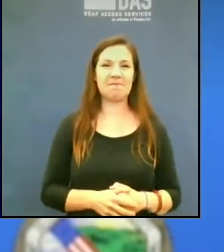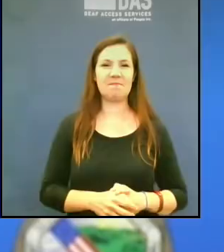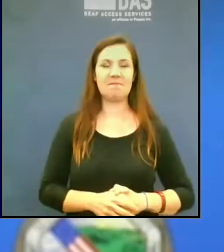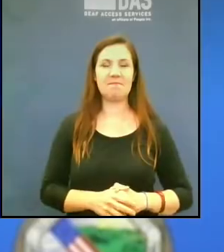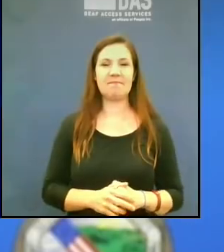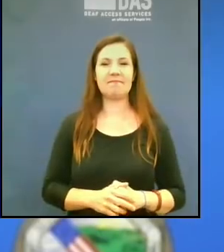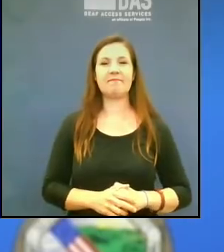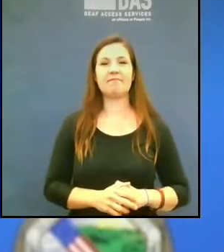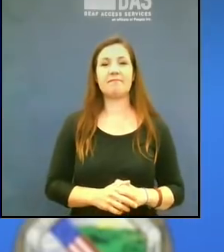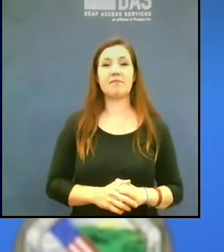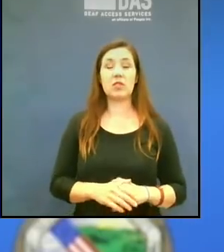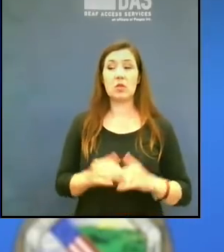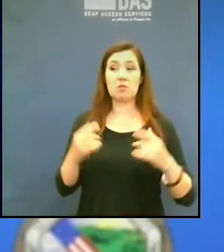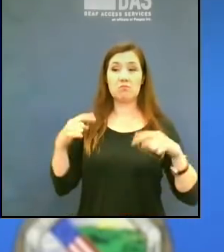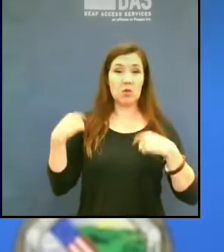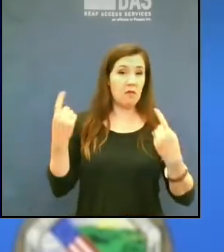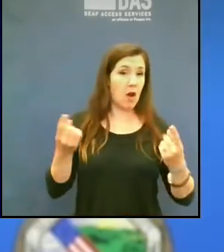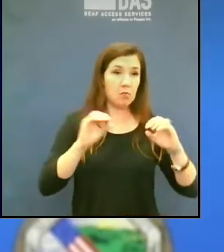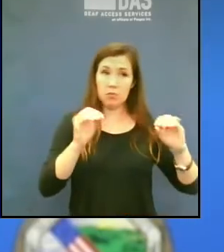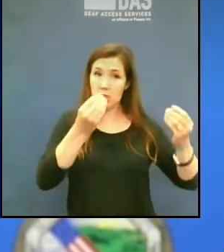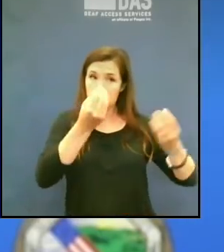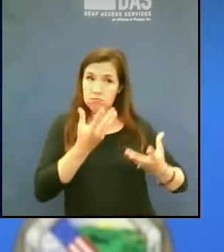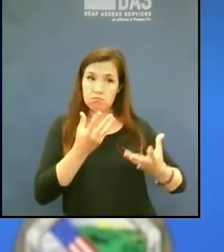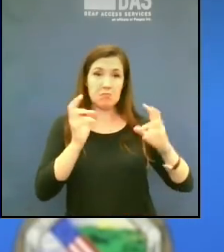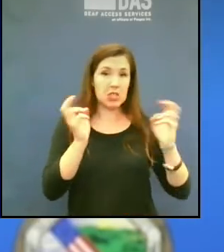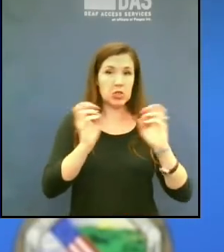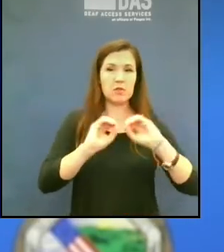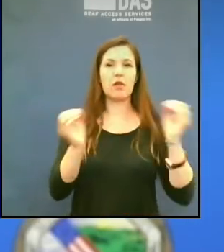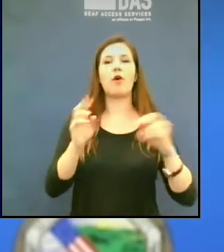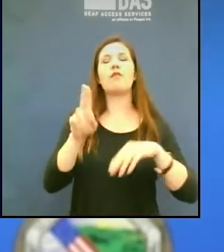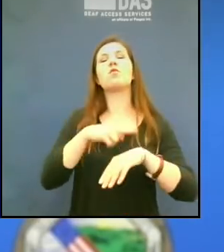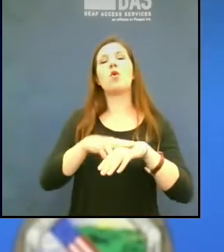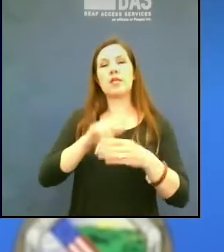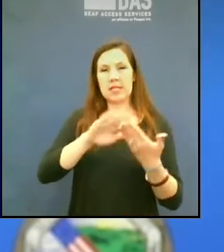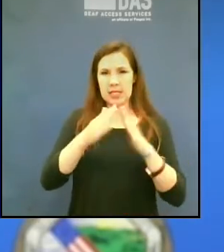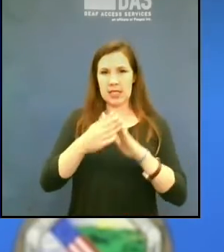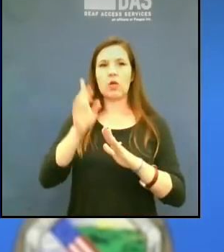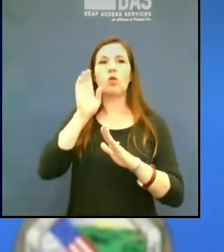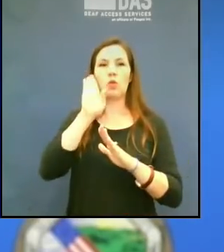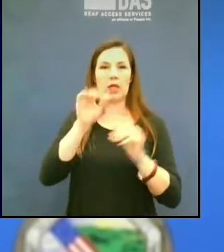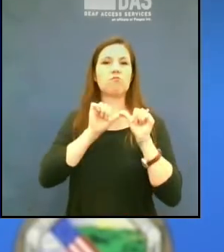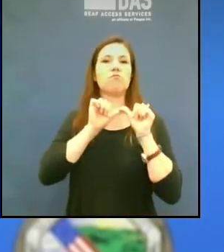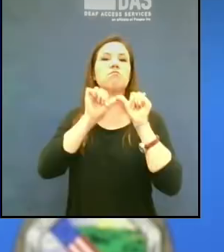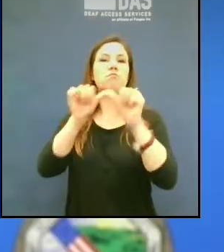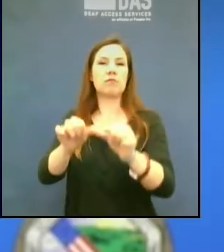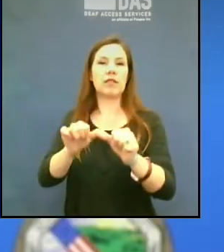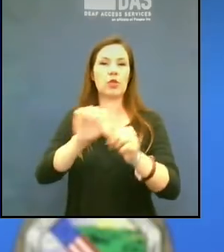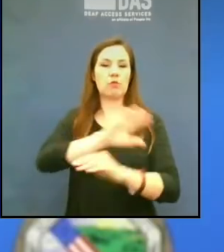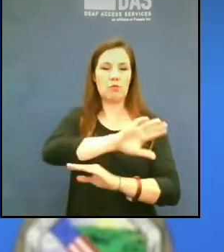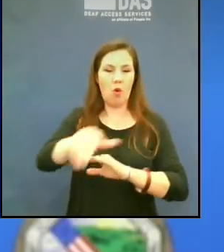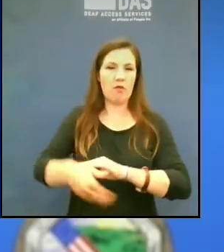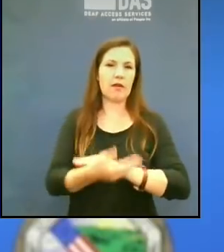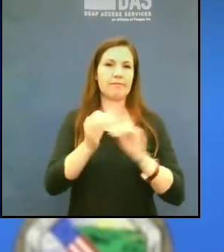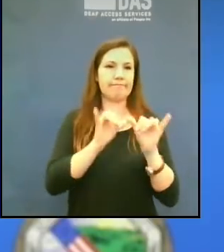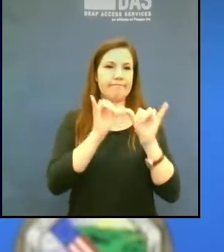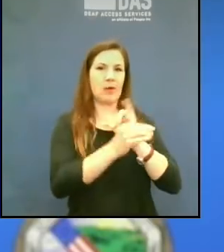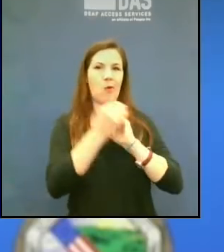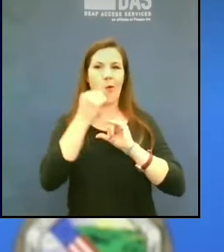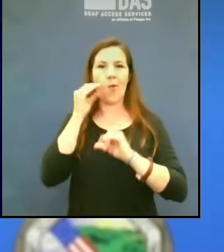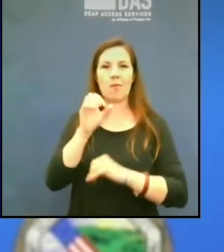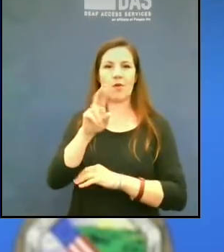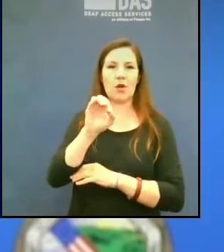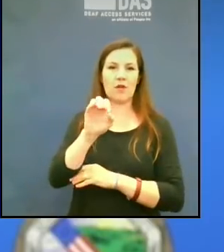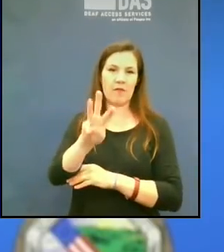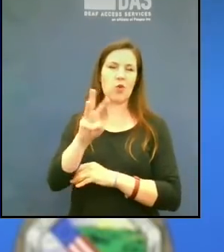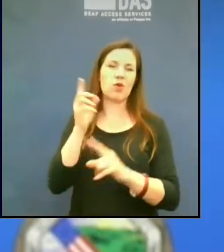indication that there will be issues. Though the city, of course, has a curfew through Sunday night from 8 p.m. to 5 a.m. So